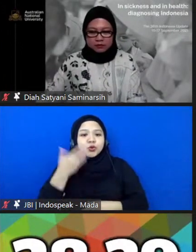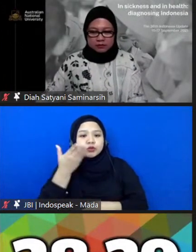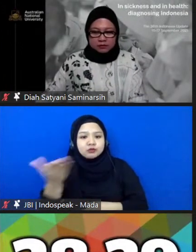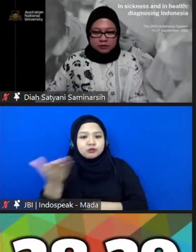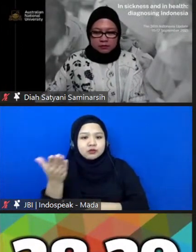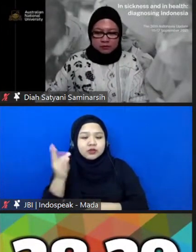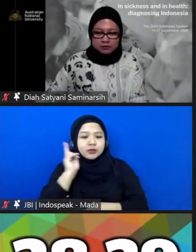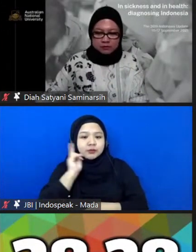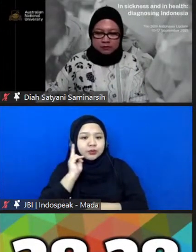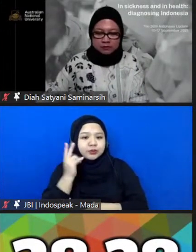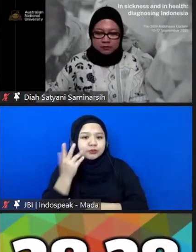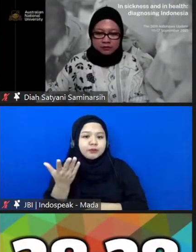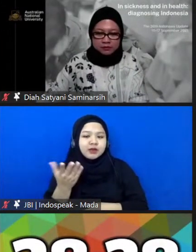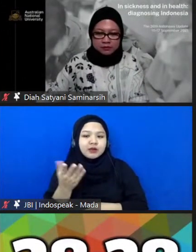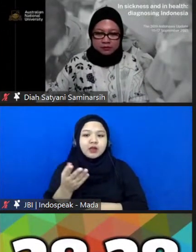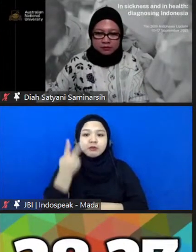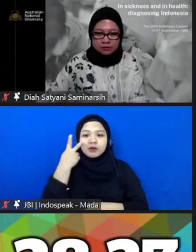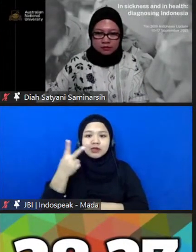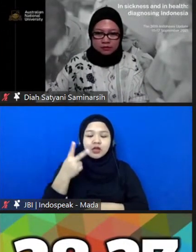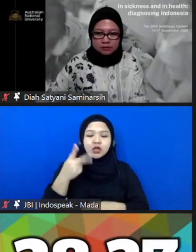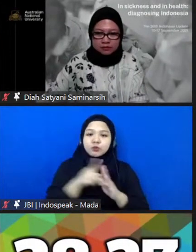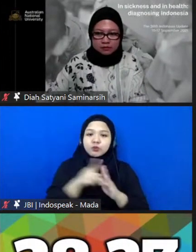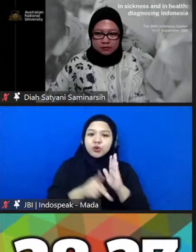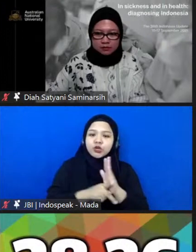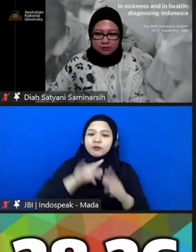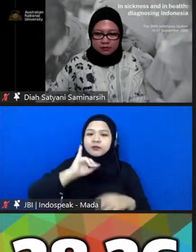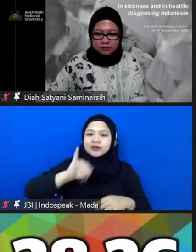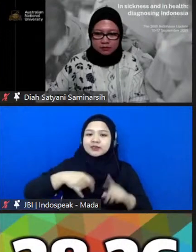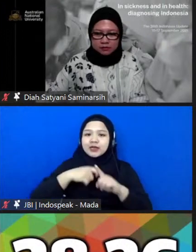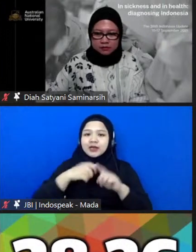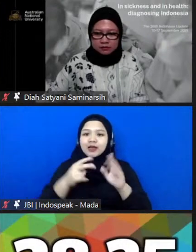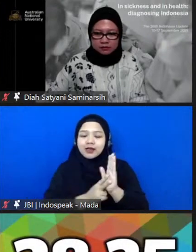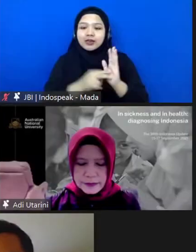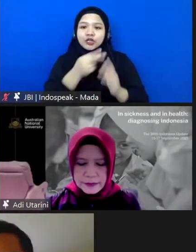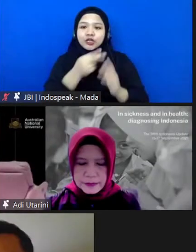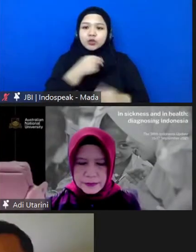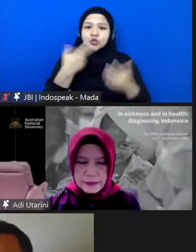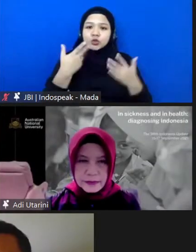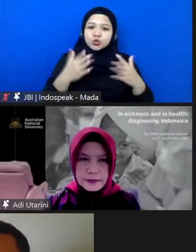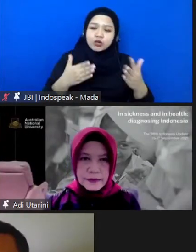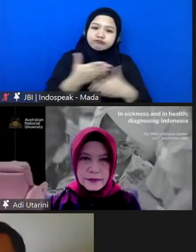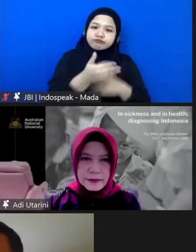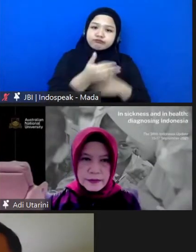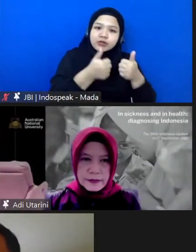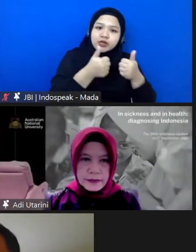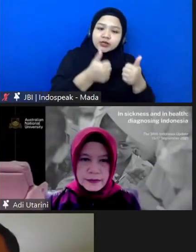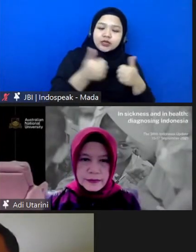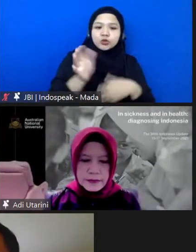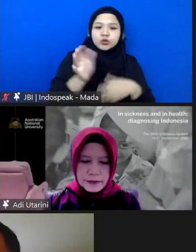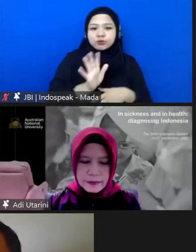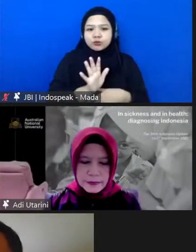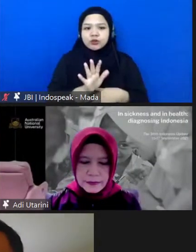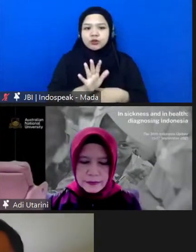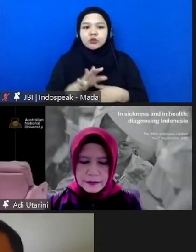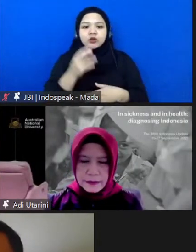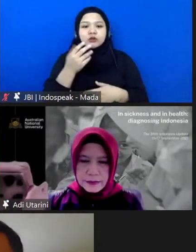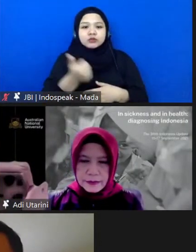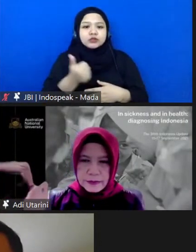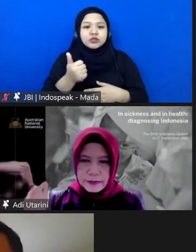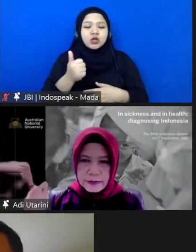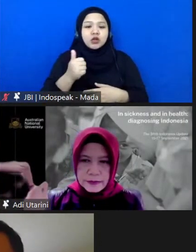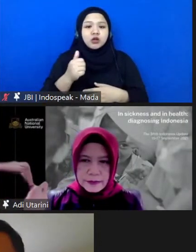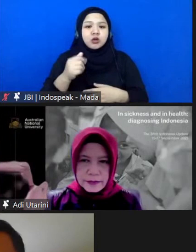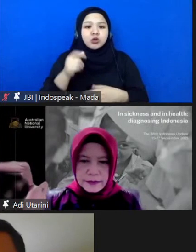specific that the JKN program in Indonesia needs to get right to enable access for other people in